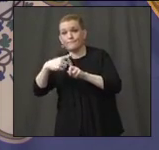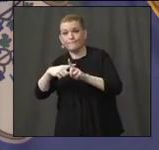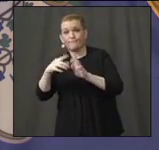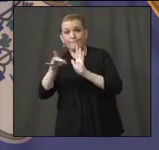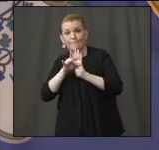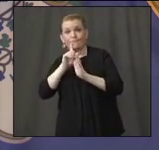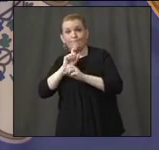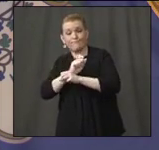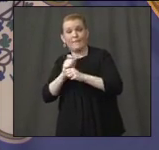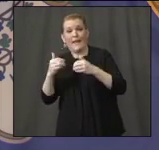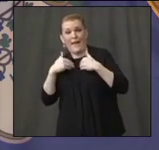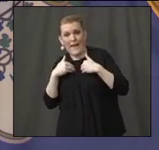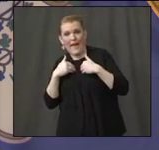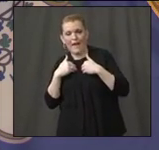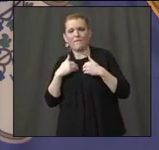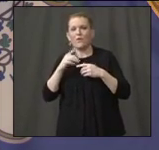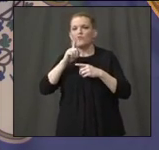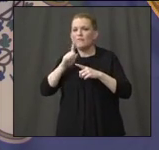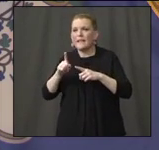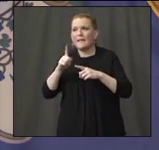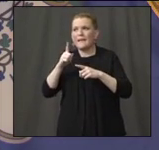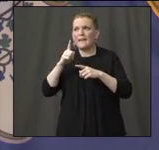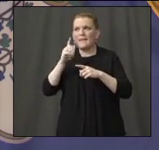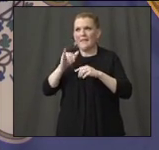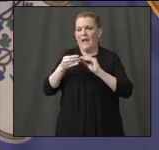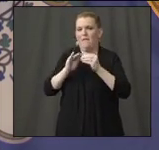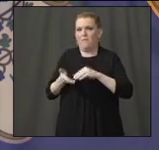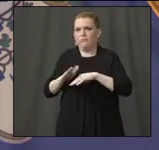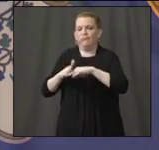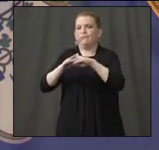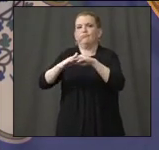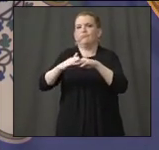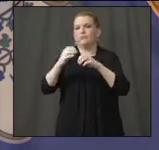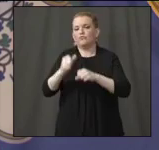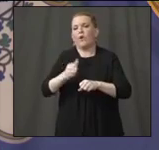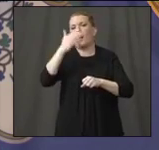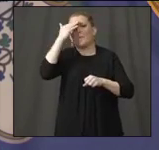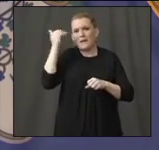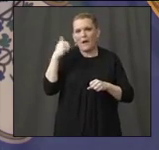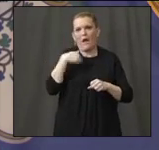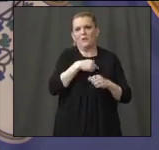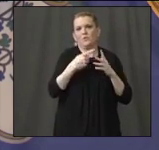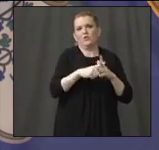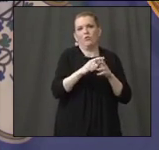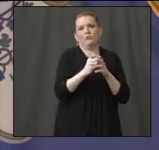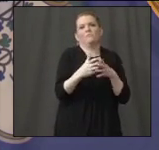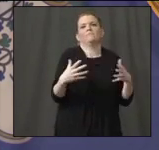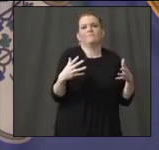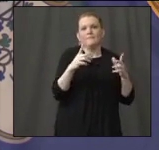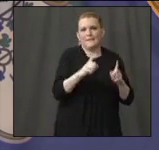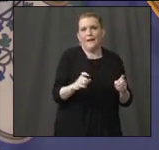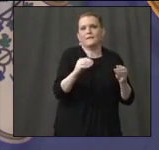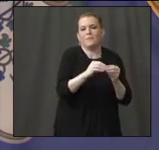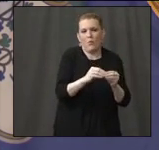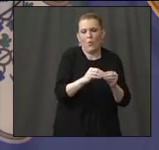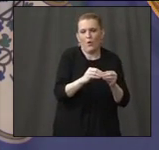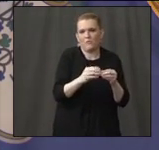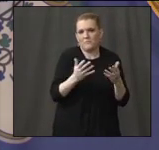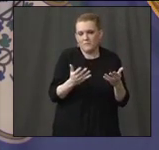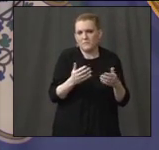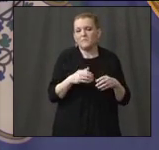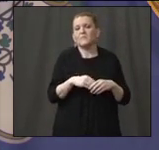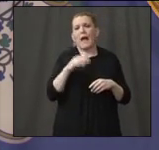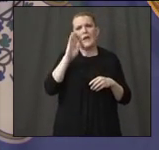to most in our region, with the exception of New York. The fatalities is really troubling to me. We have a